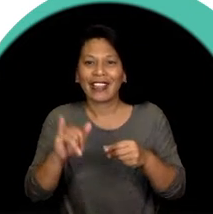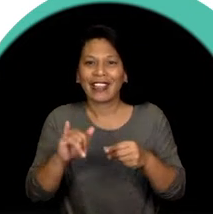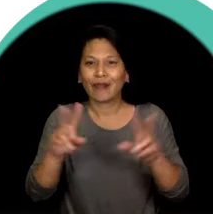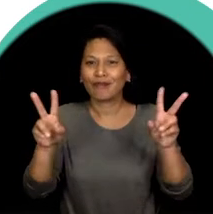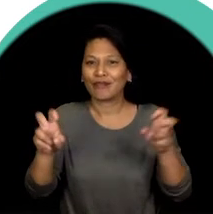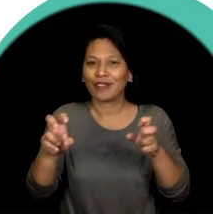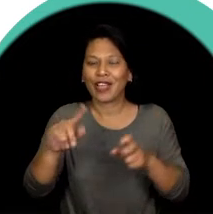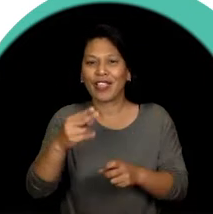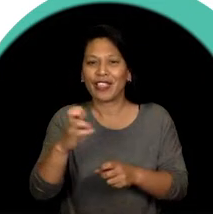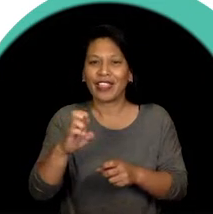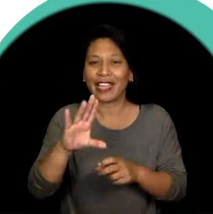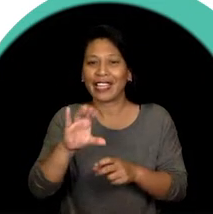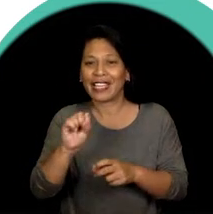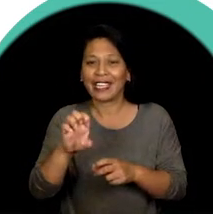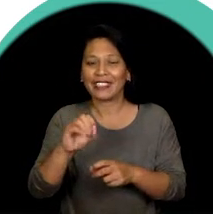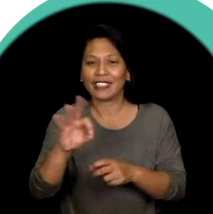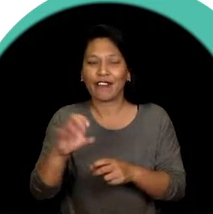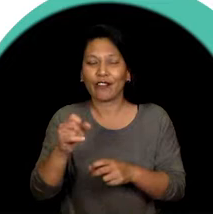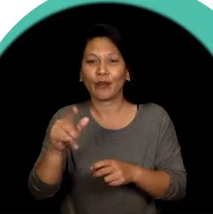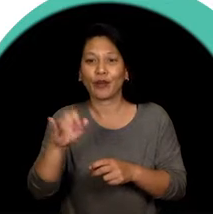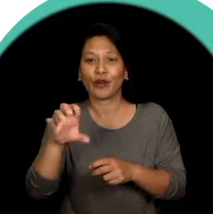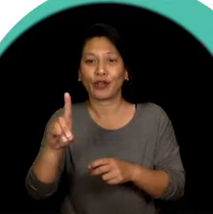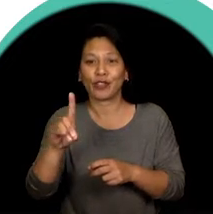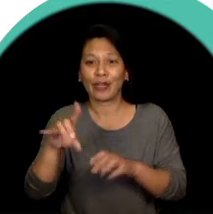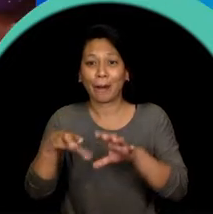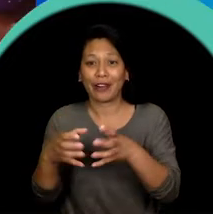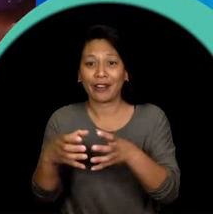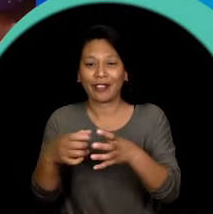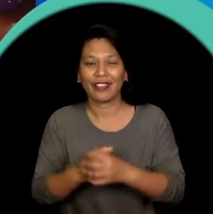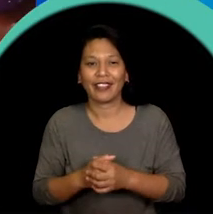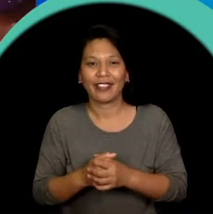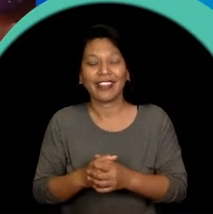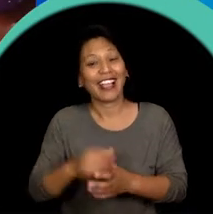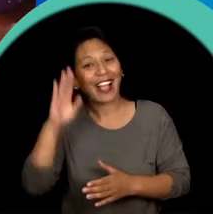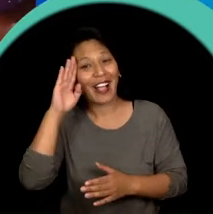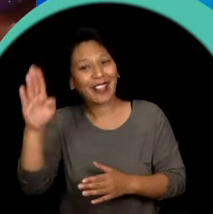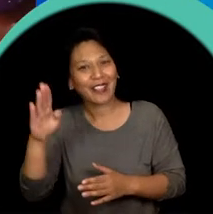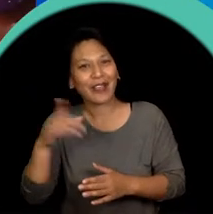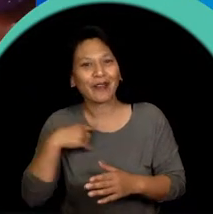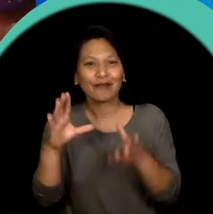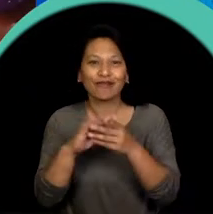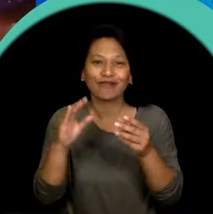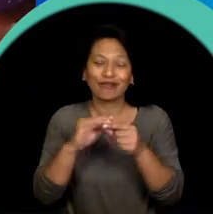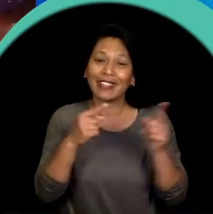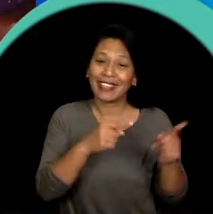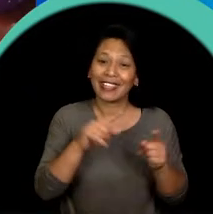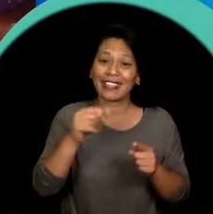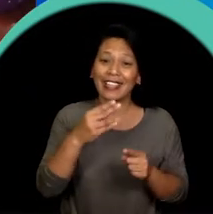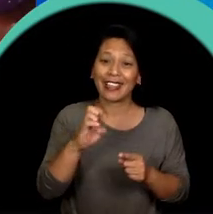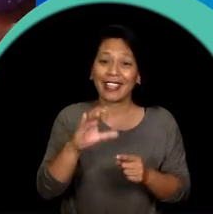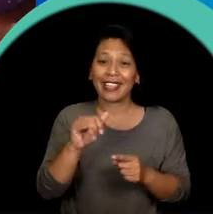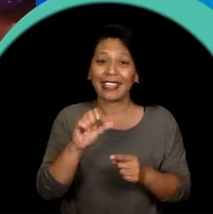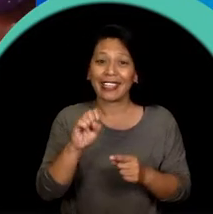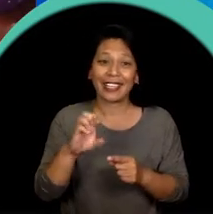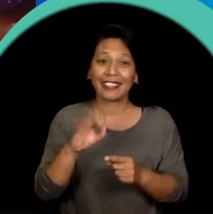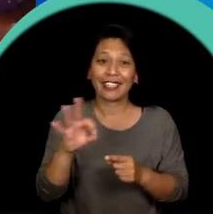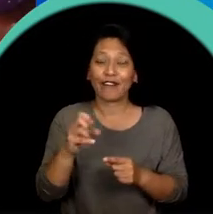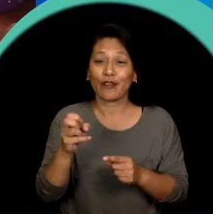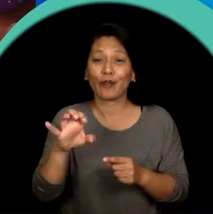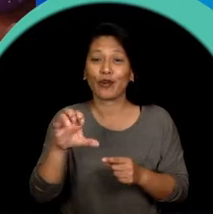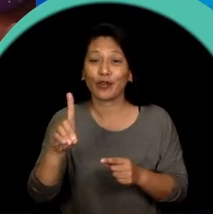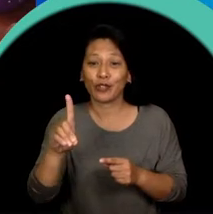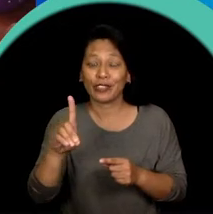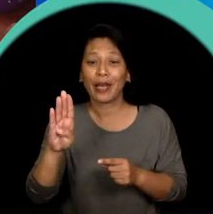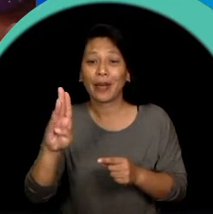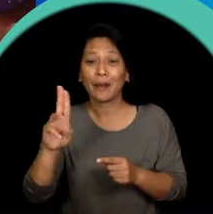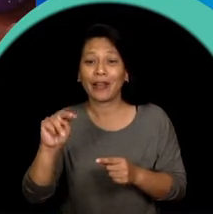series, The Case of the Burgle Bundle. Hello, I'm here to tell you about The Case of the Burgle Bundle, book